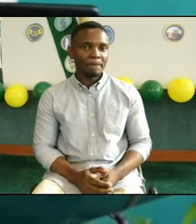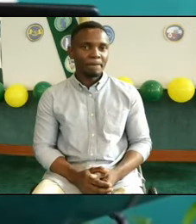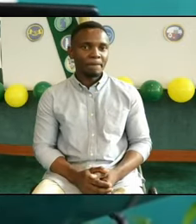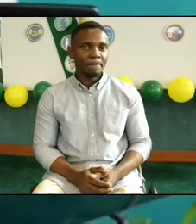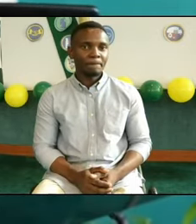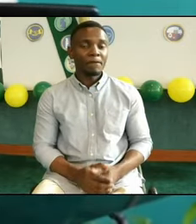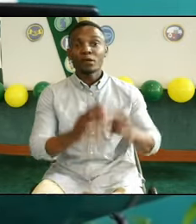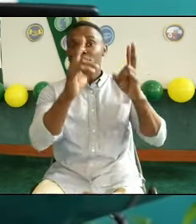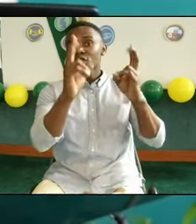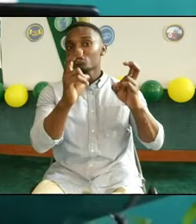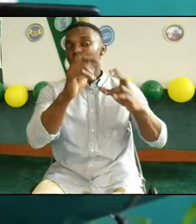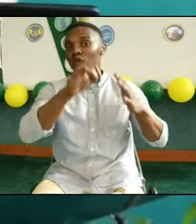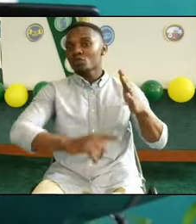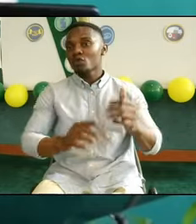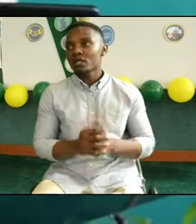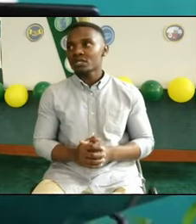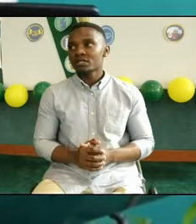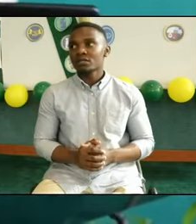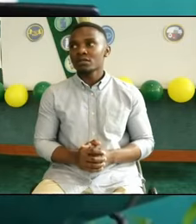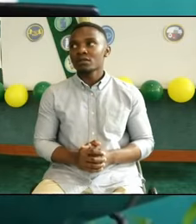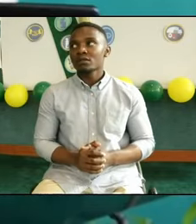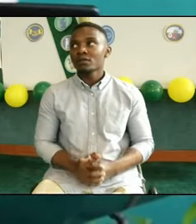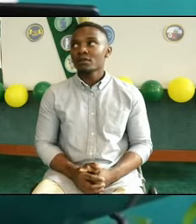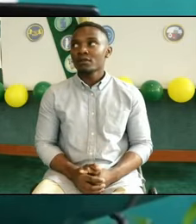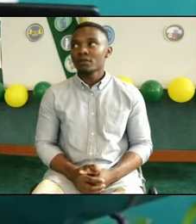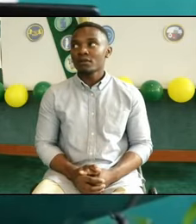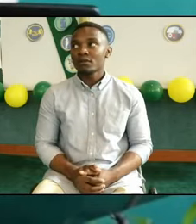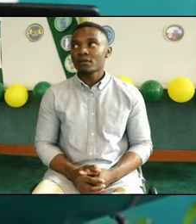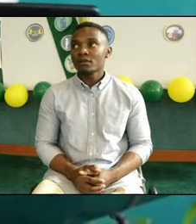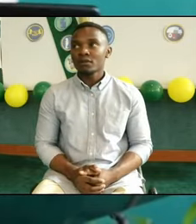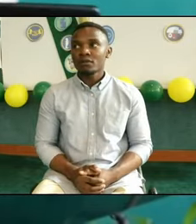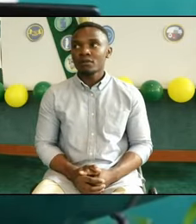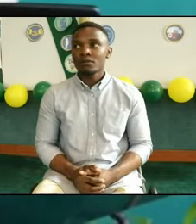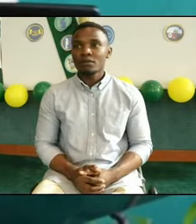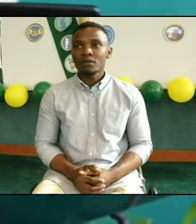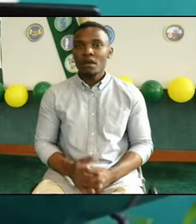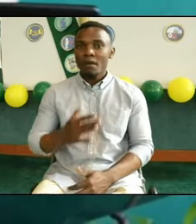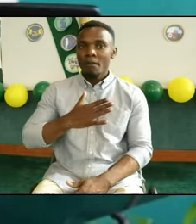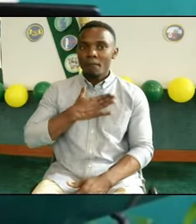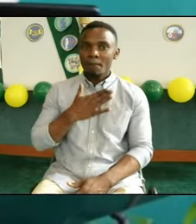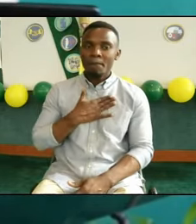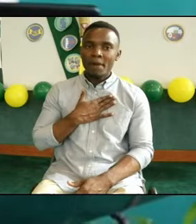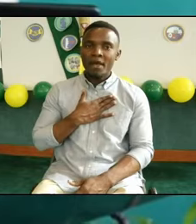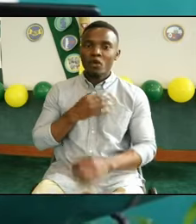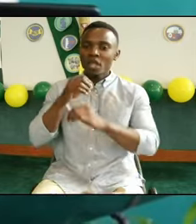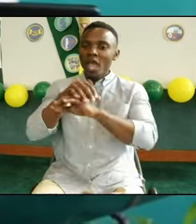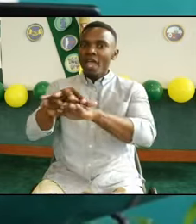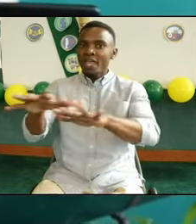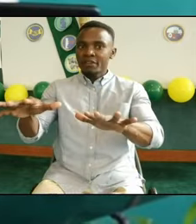given to me was My Circle of Influence Amplified. I